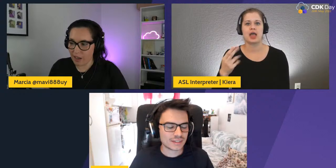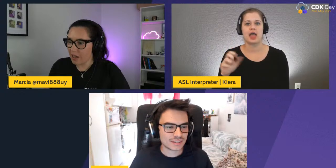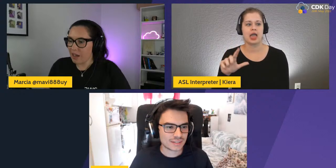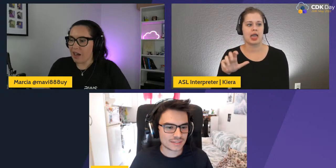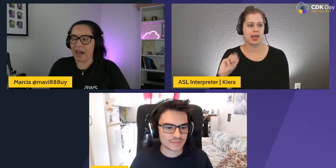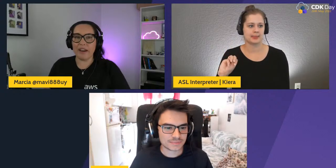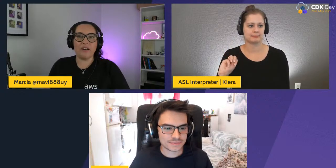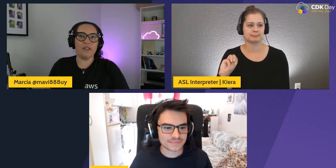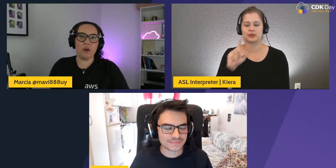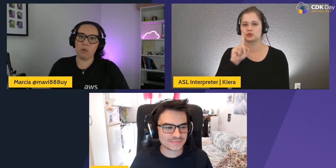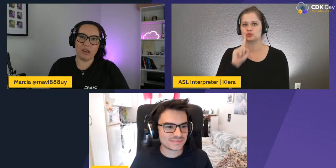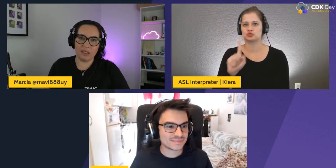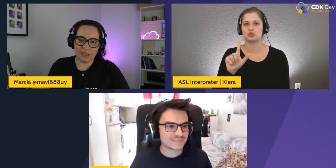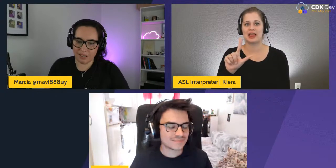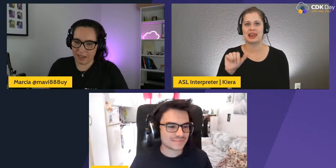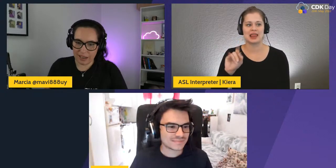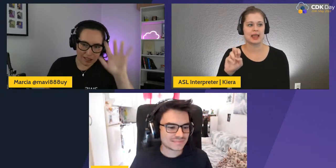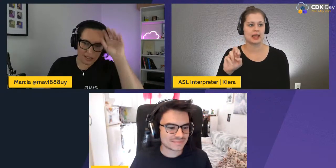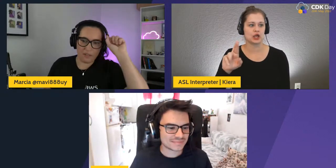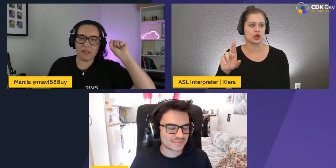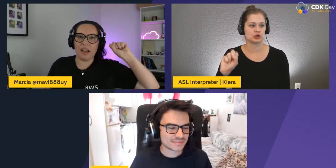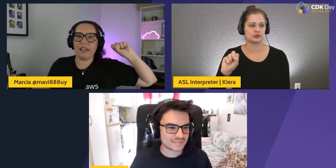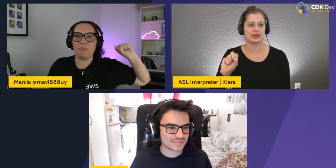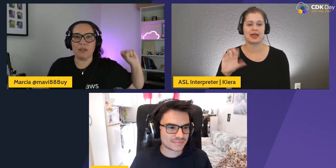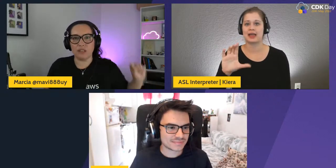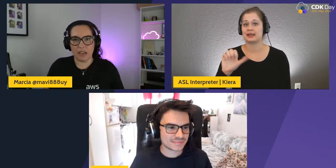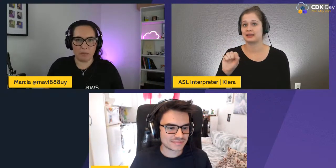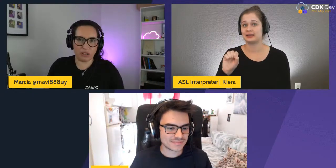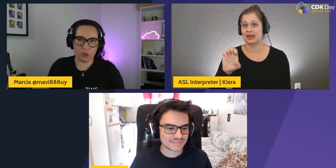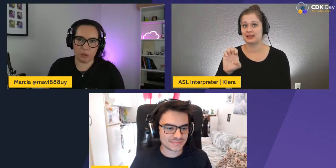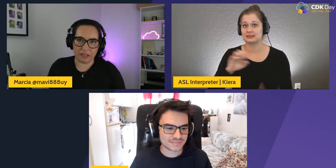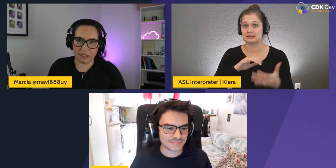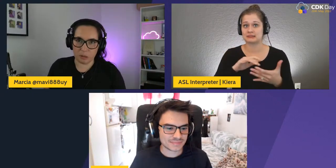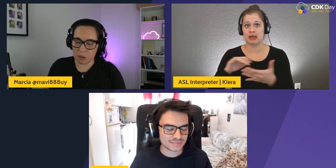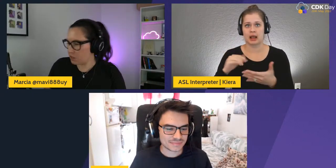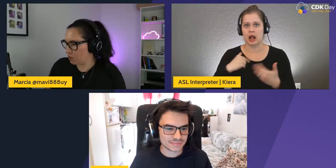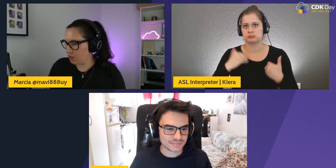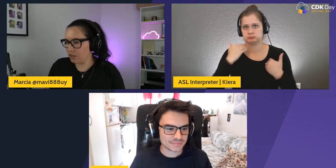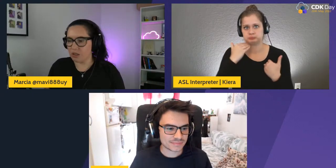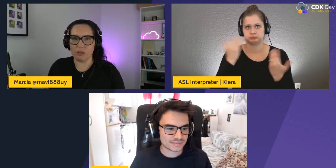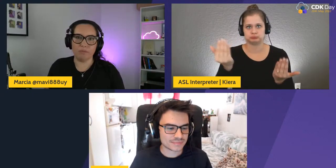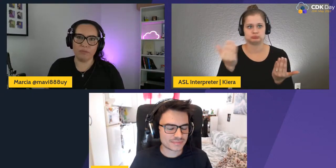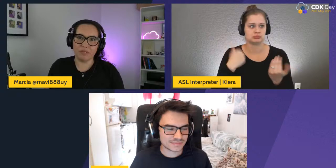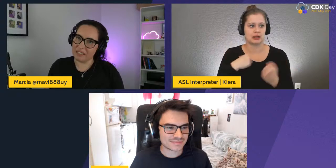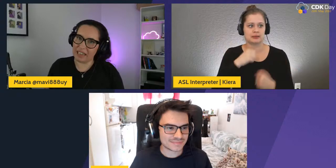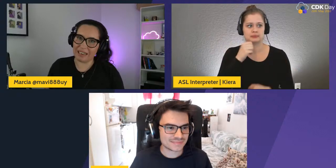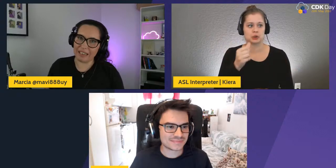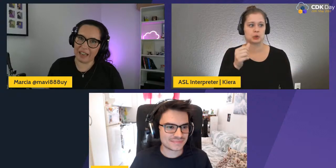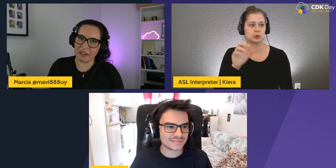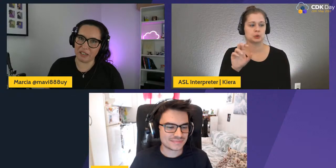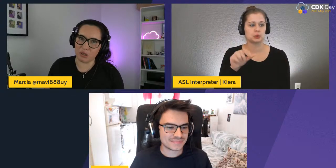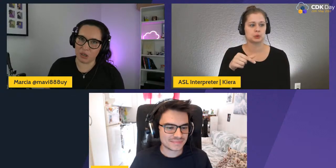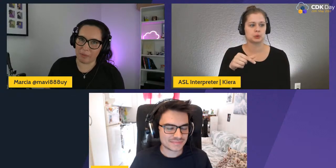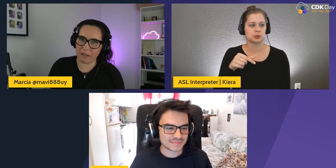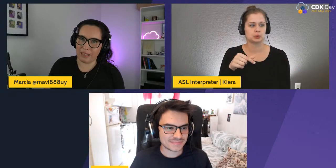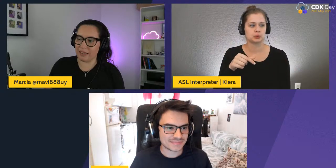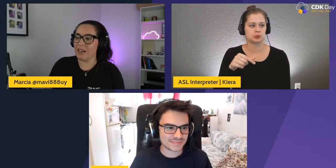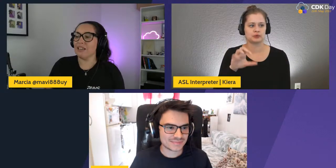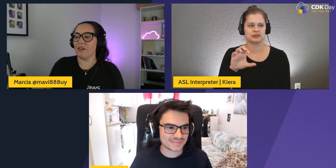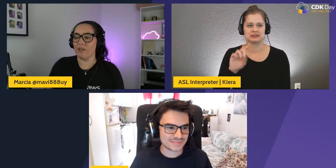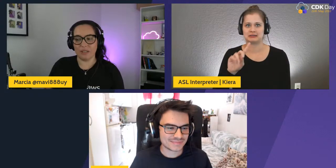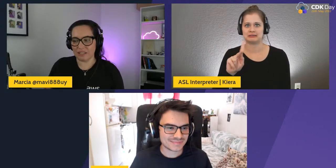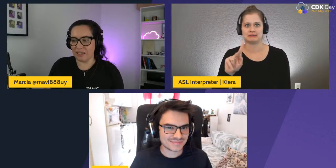study. I don't know what is anything of that because I'm not a Kubernetes person. So luckily, I don't need to talk about